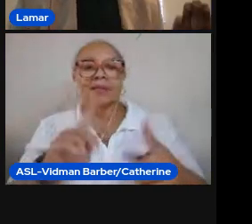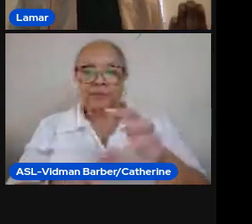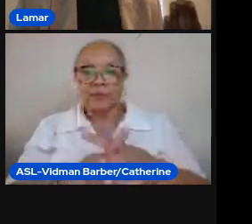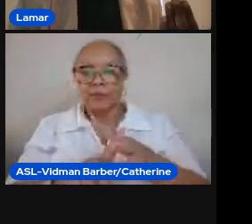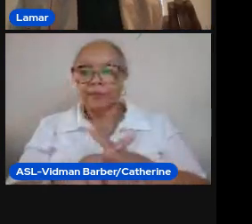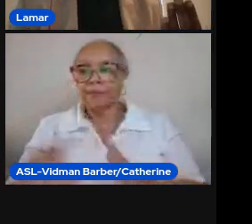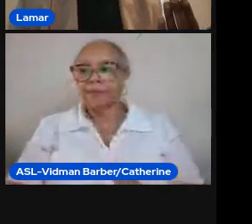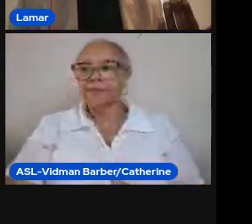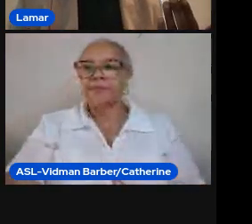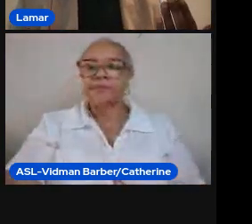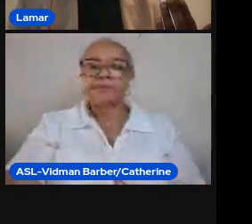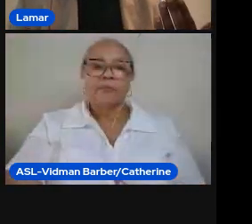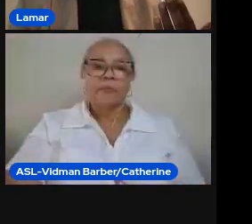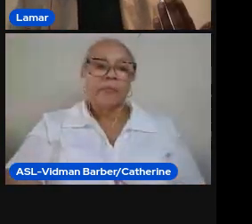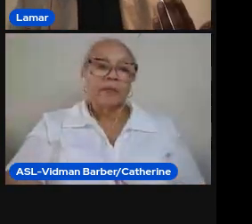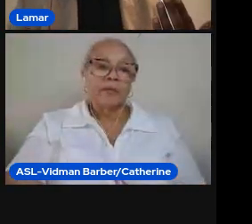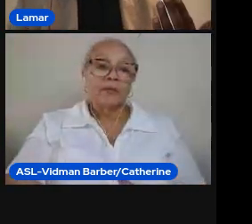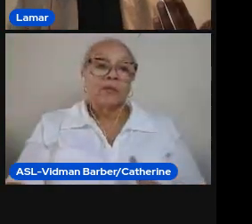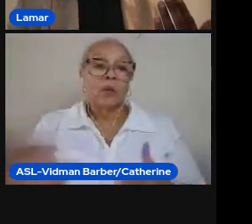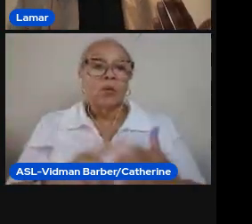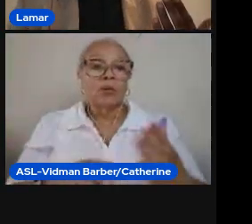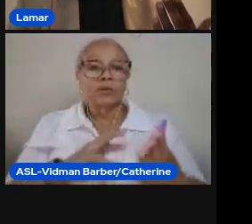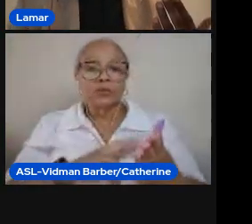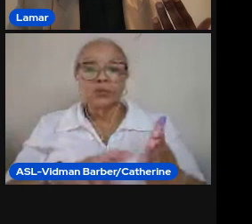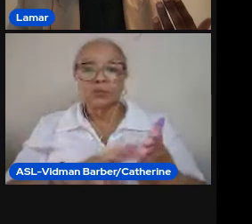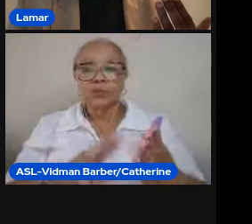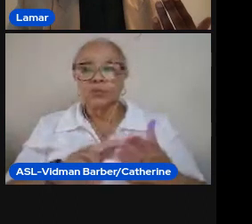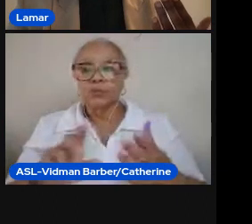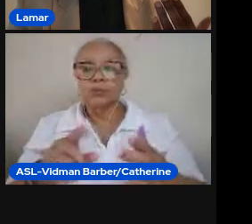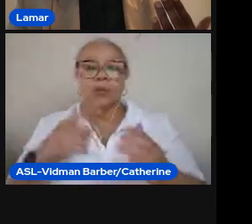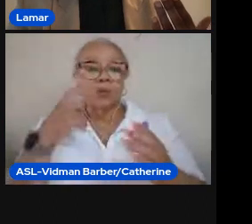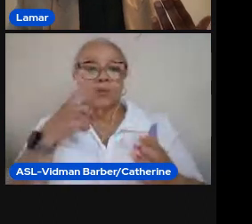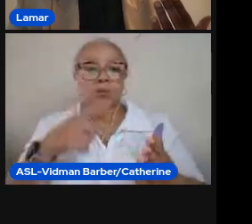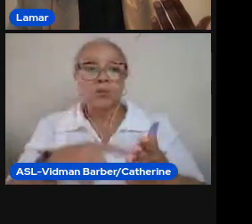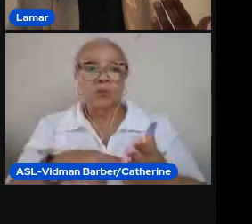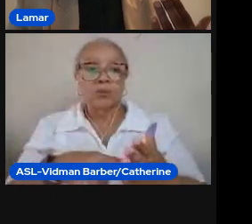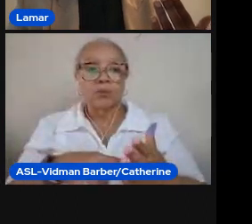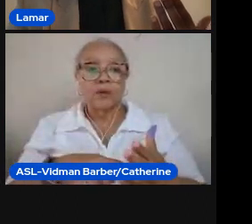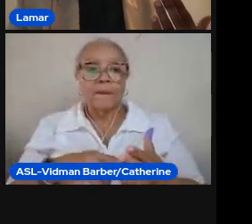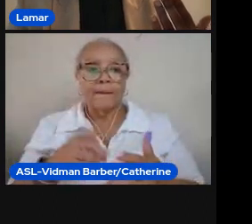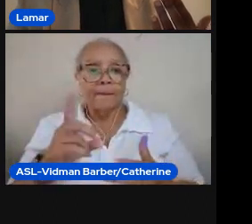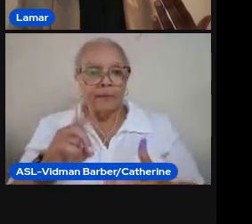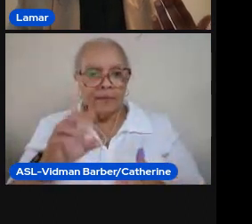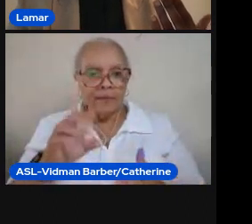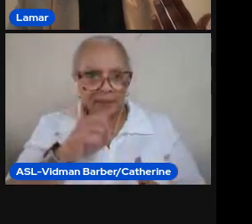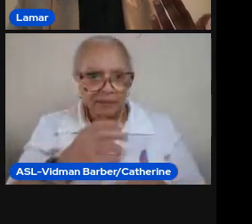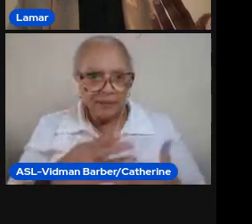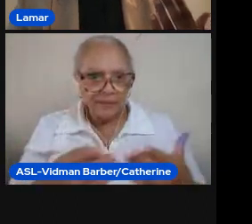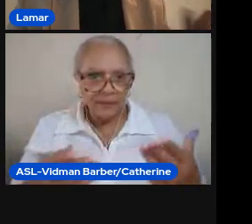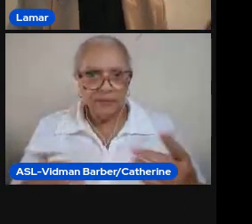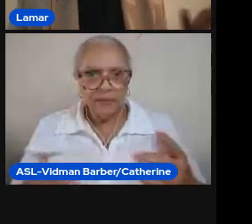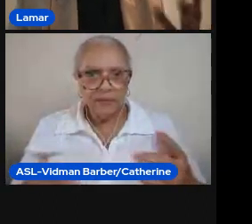what researchers are now geared towards, oh, did I miss something?